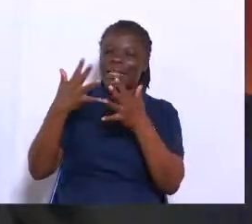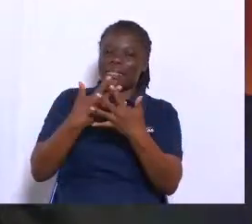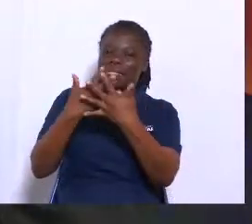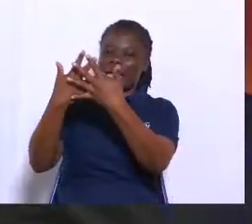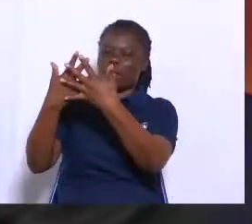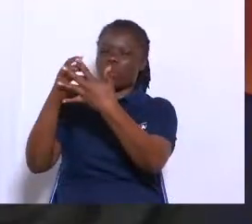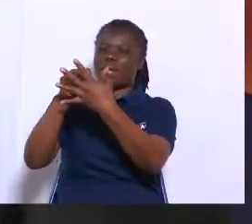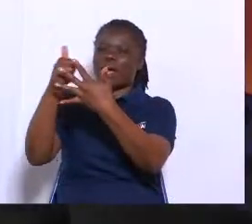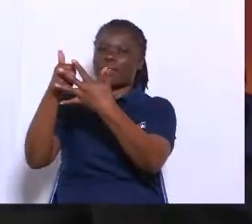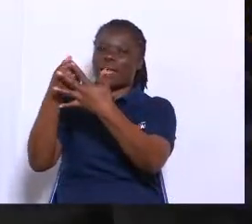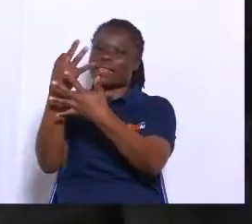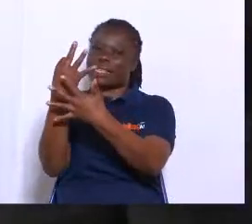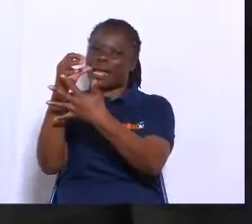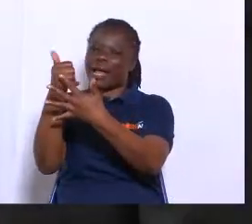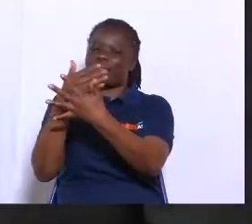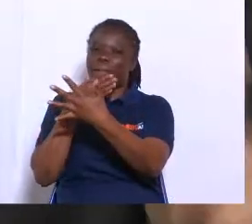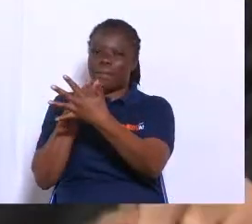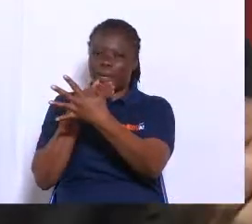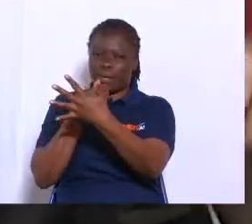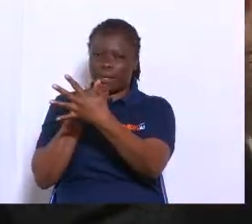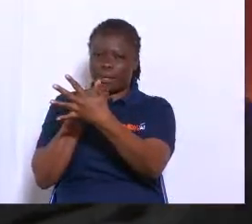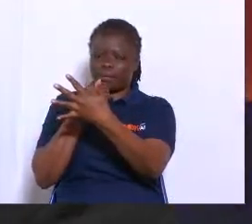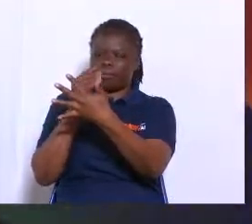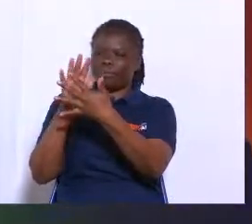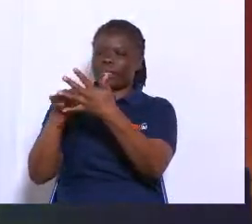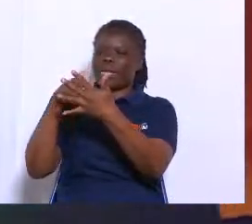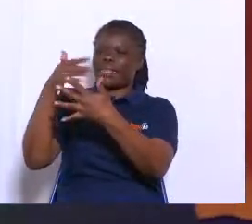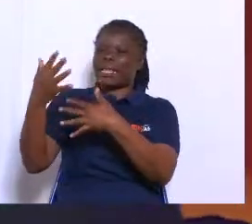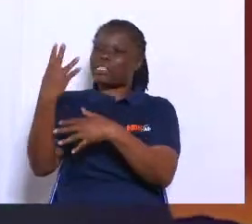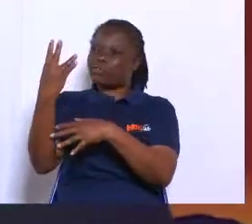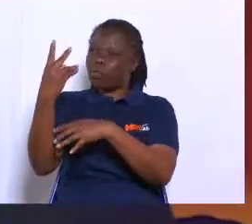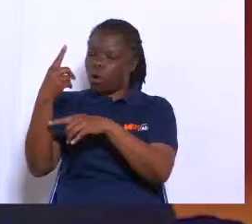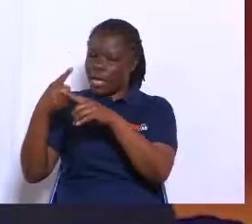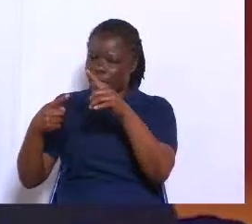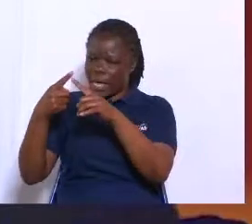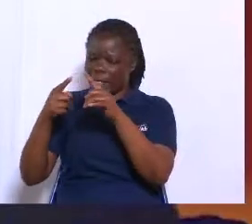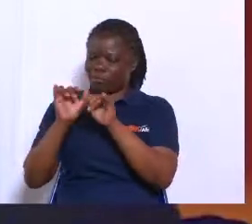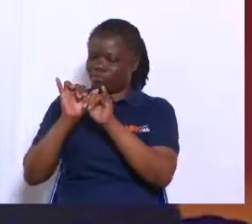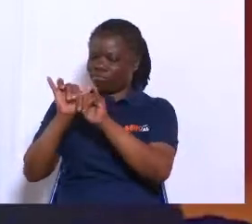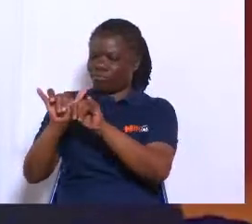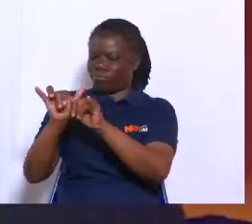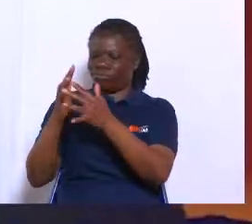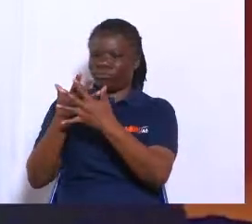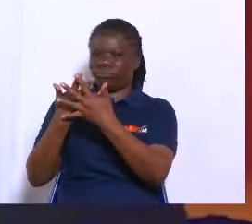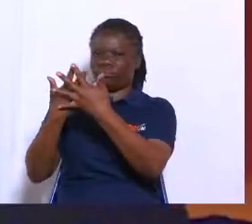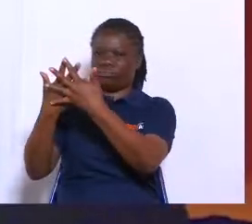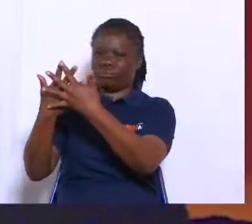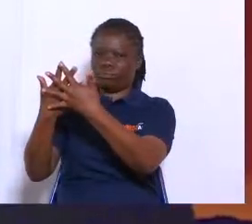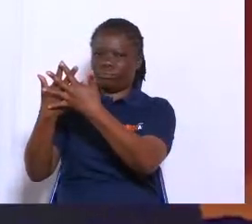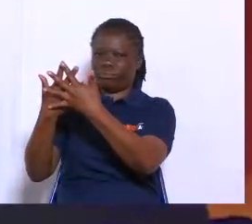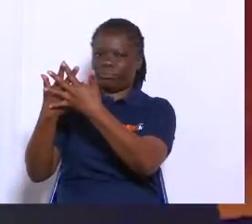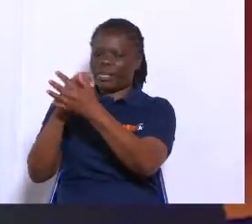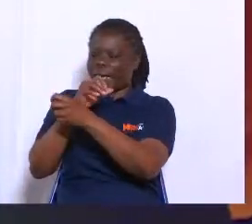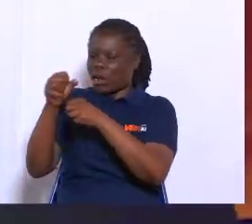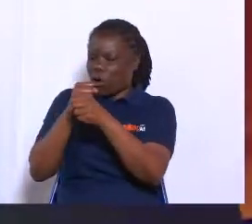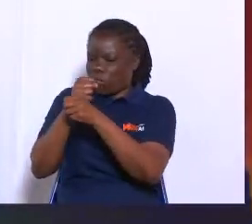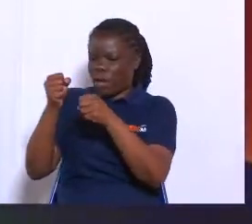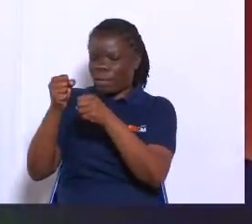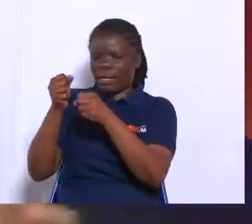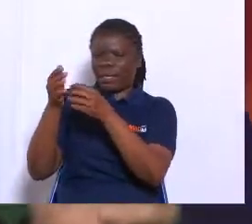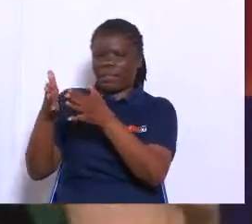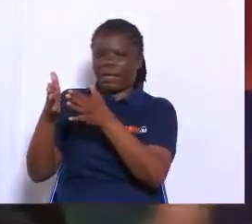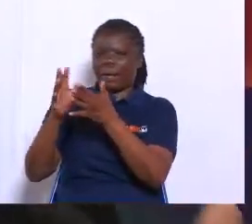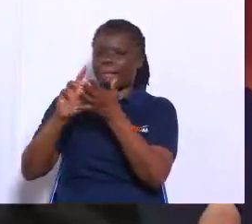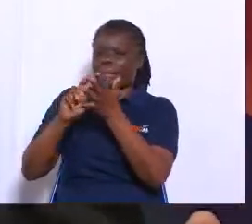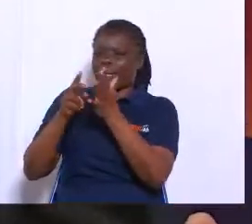three other men. The next 4 years he spent in solitary confinement. That